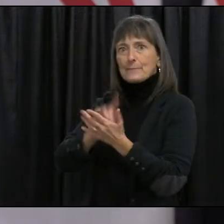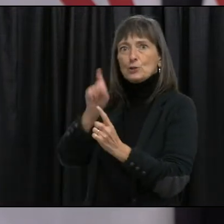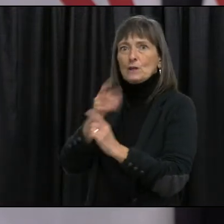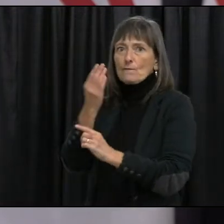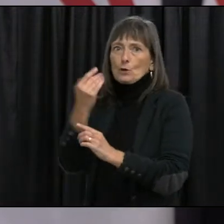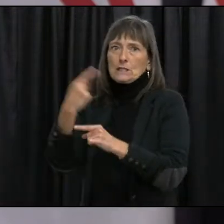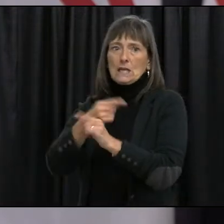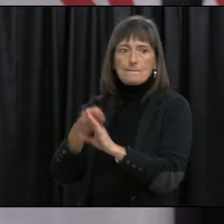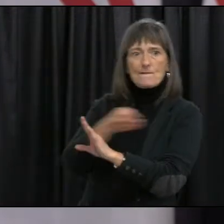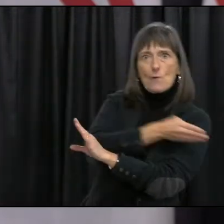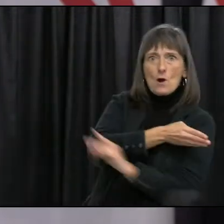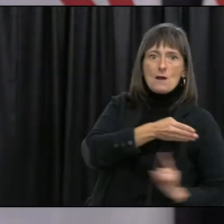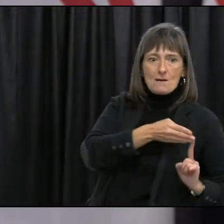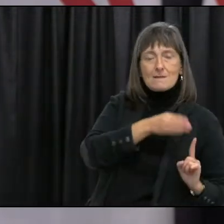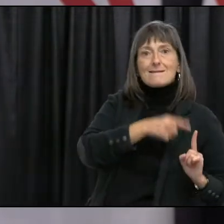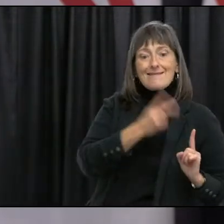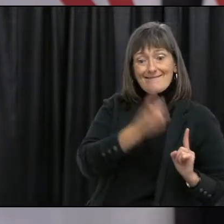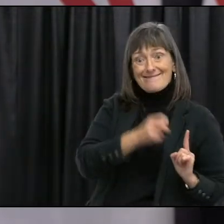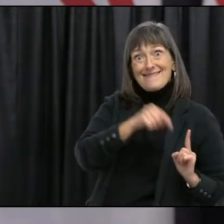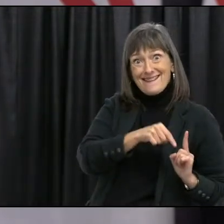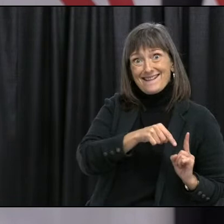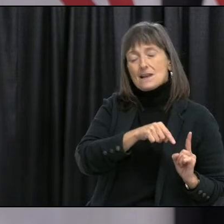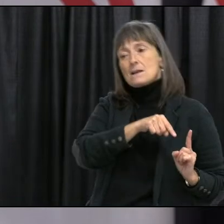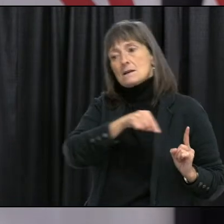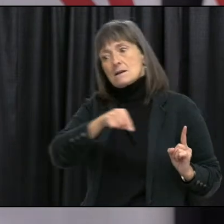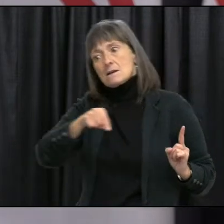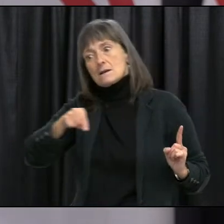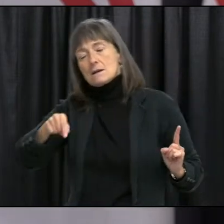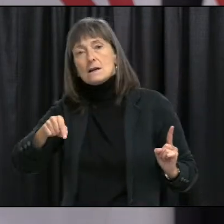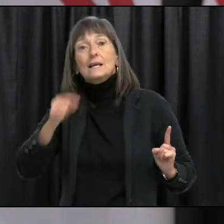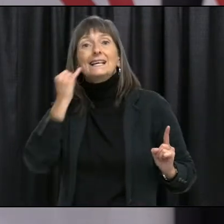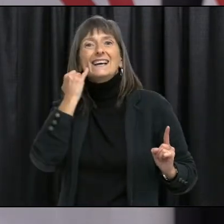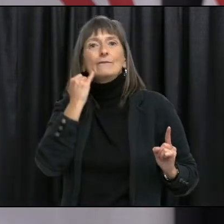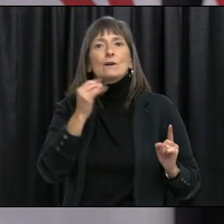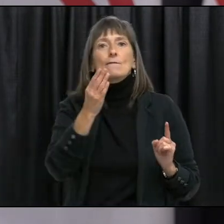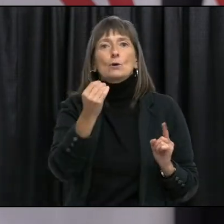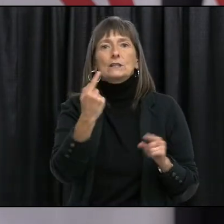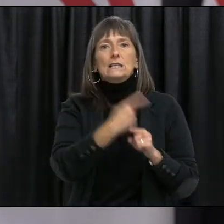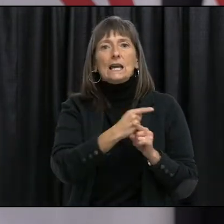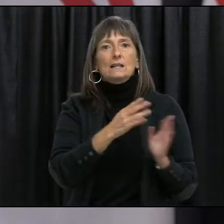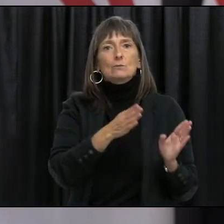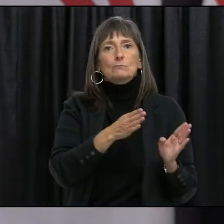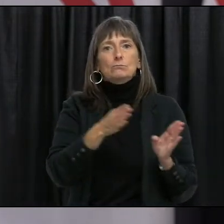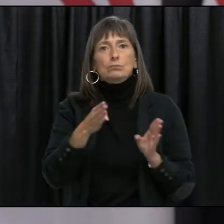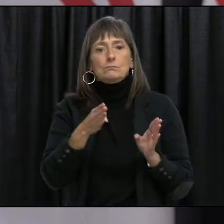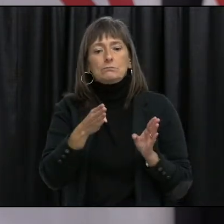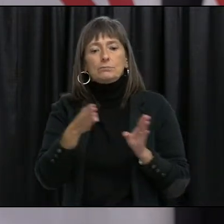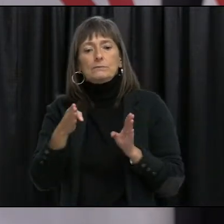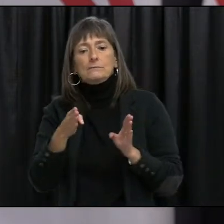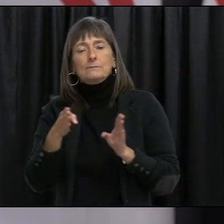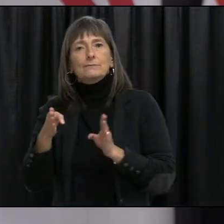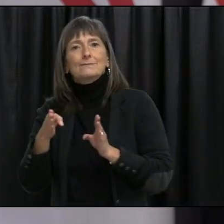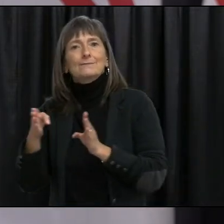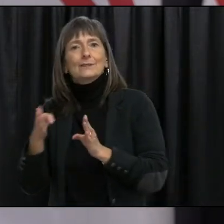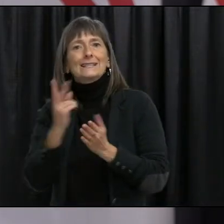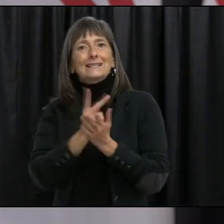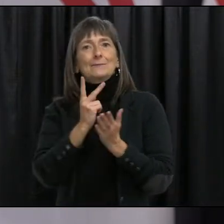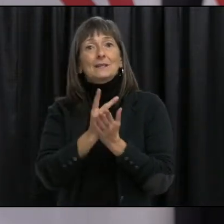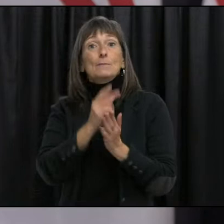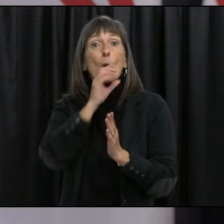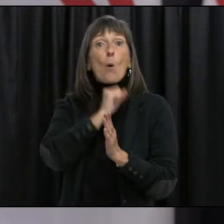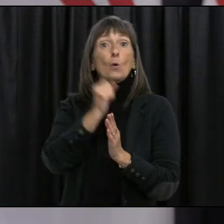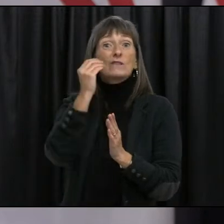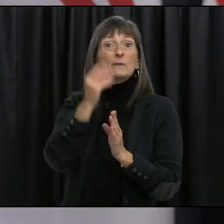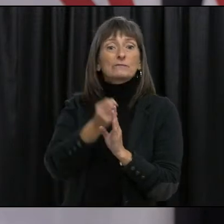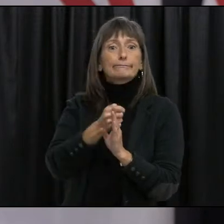efficiently, and that's the length of time it stores data for, and the reason for that is related to the incubation period of the